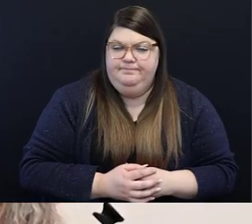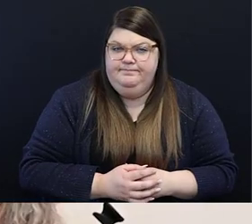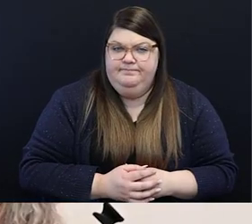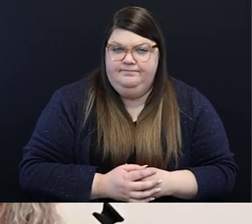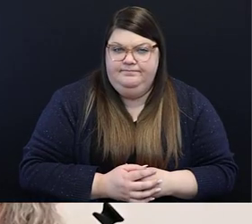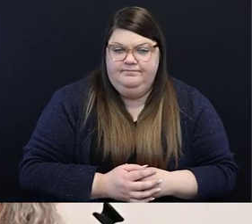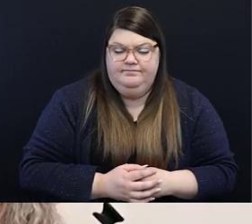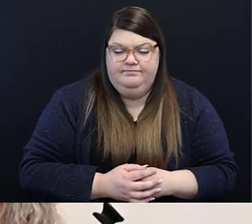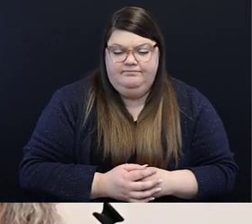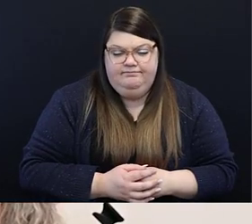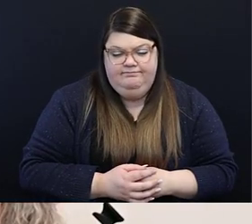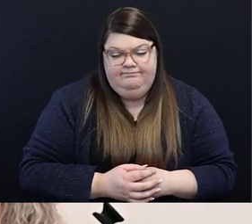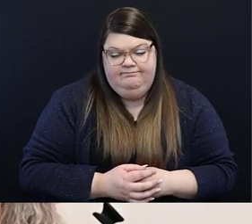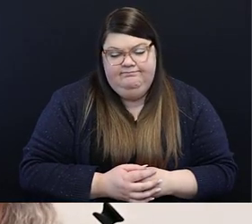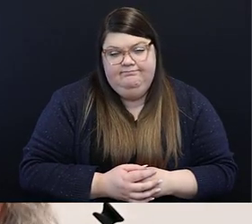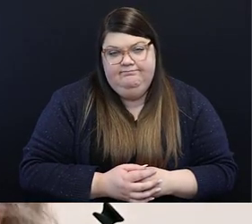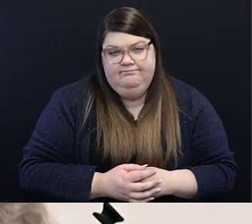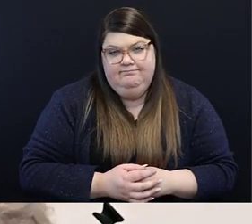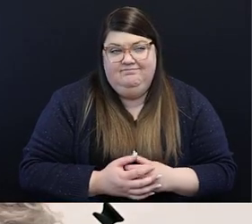And what is it?